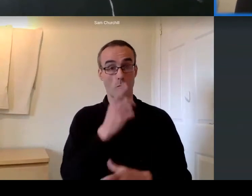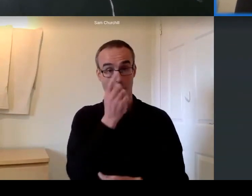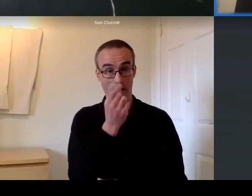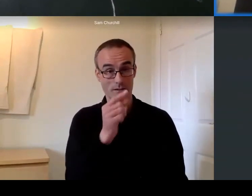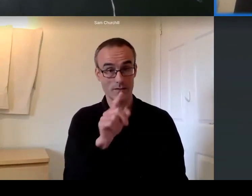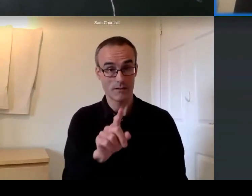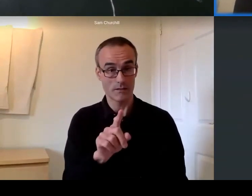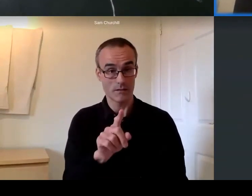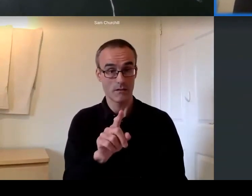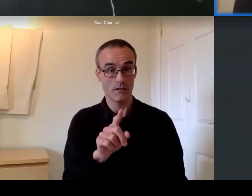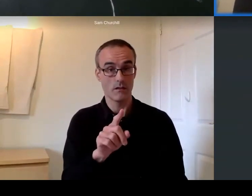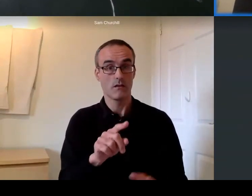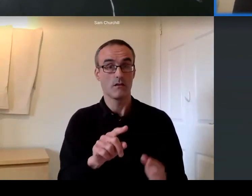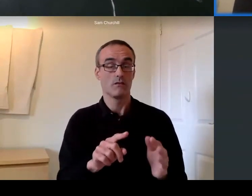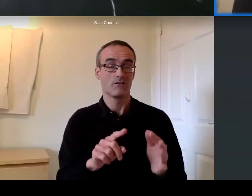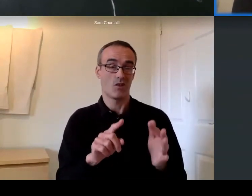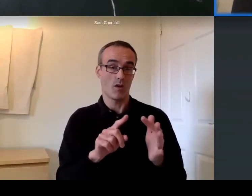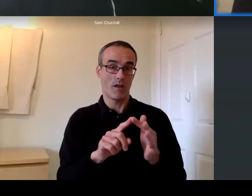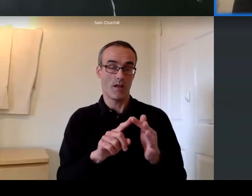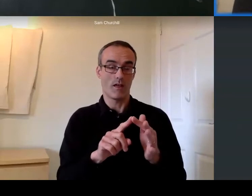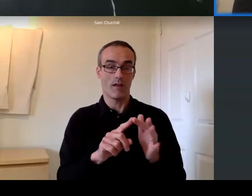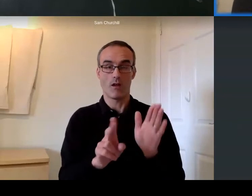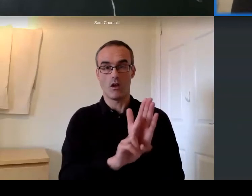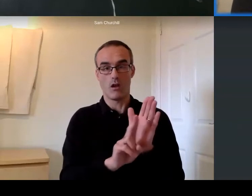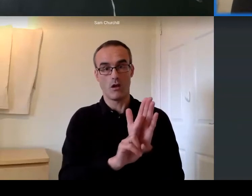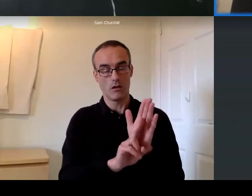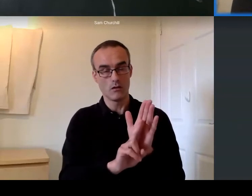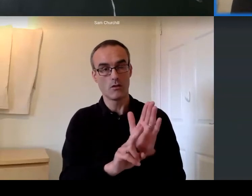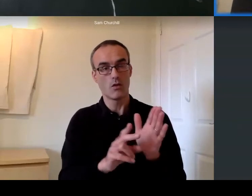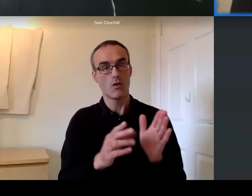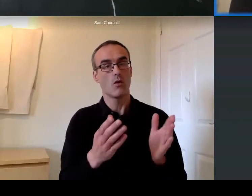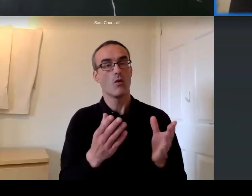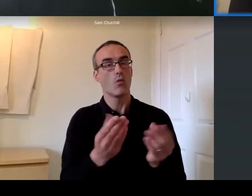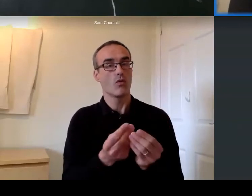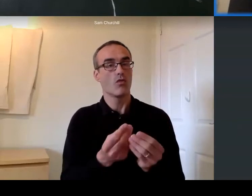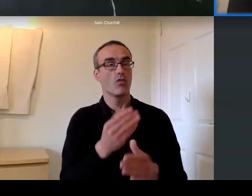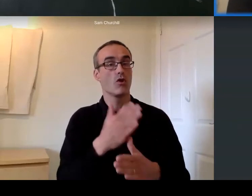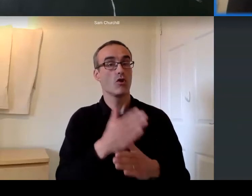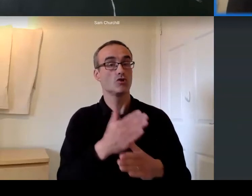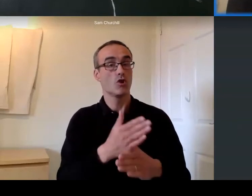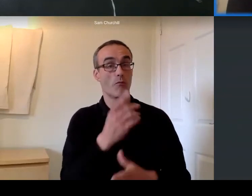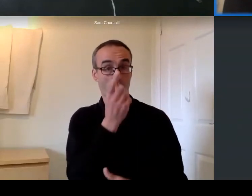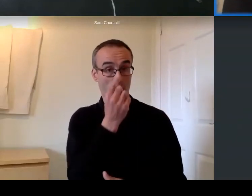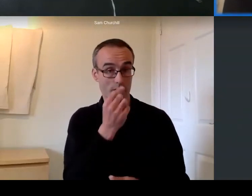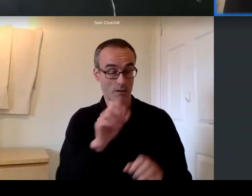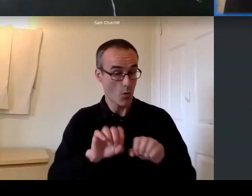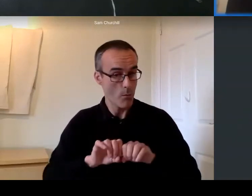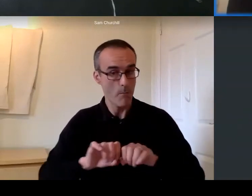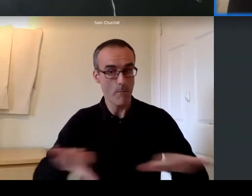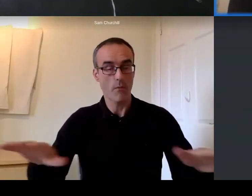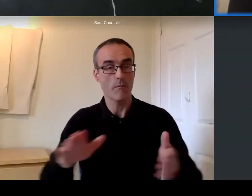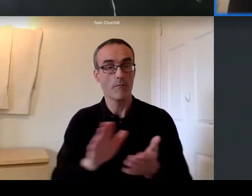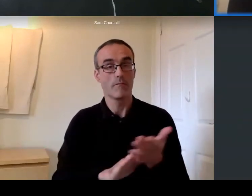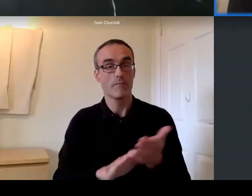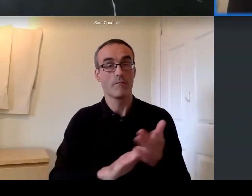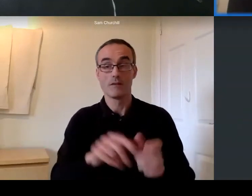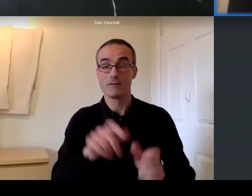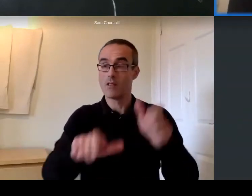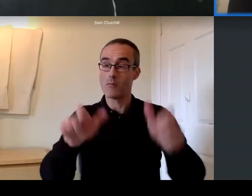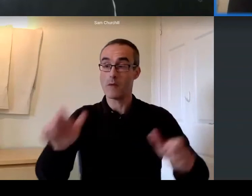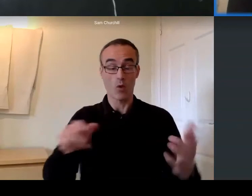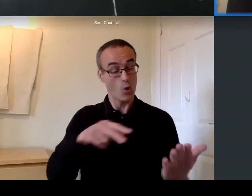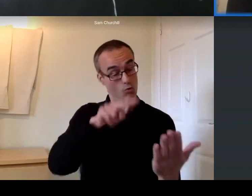to our mailing list with the vacancies. Again, that's getting out to more diverse individuals than they probably would do usually.